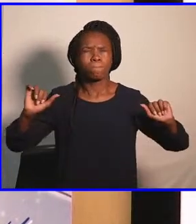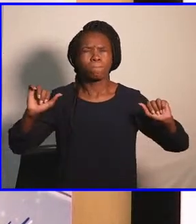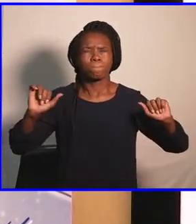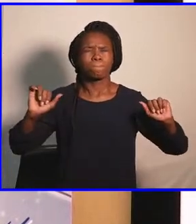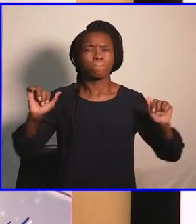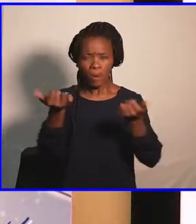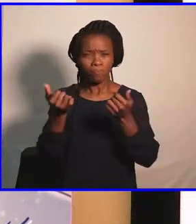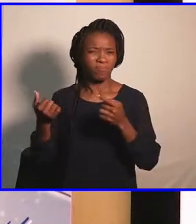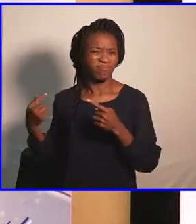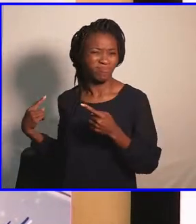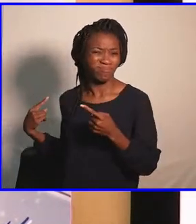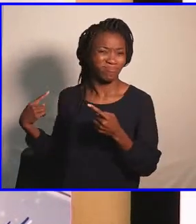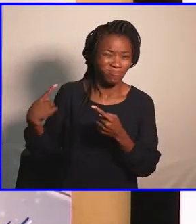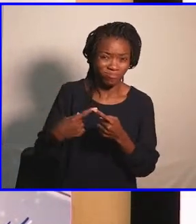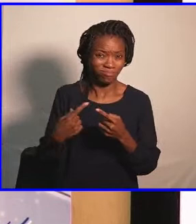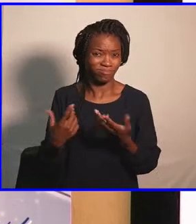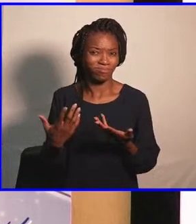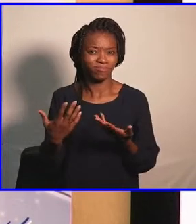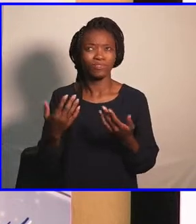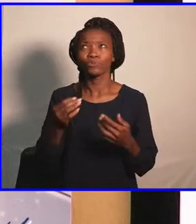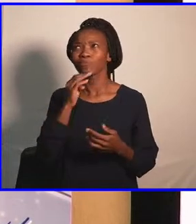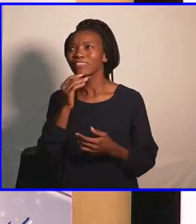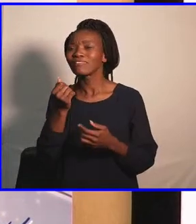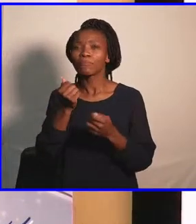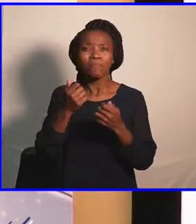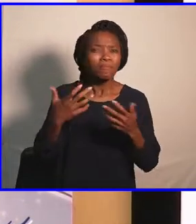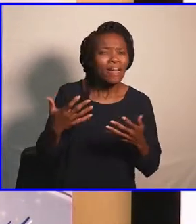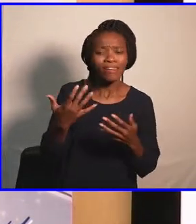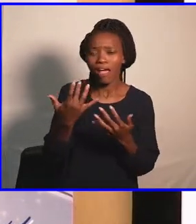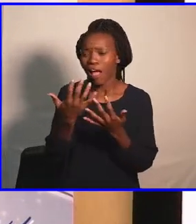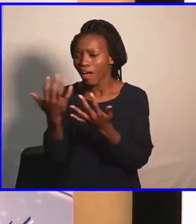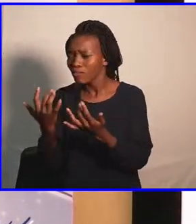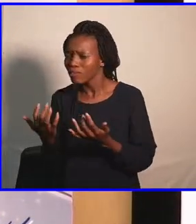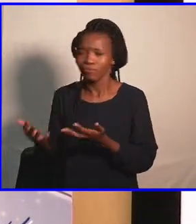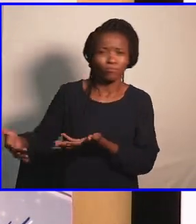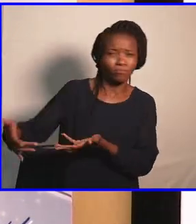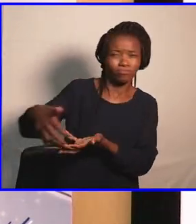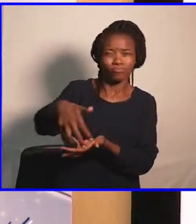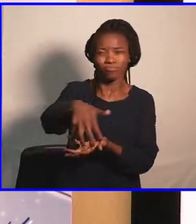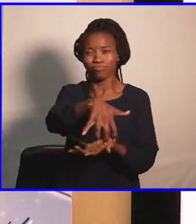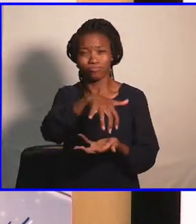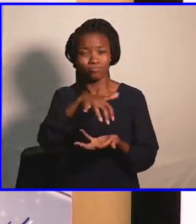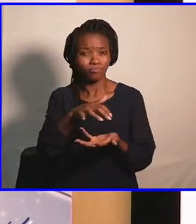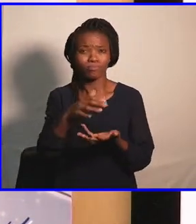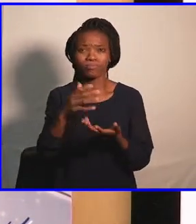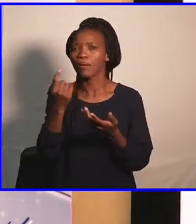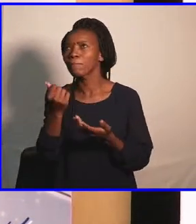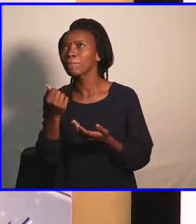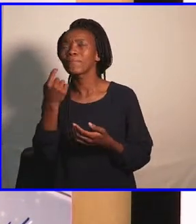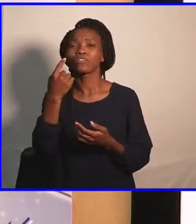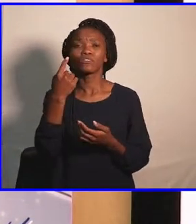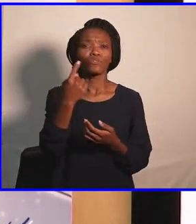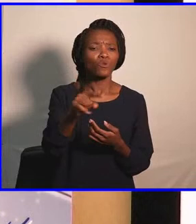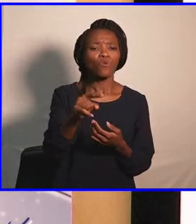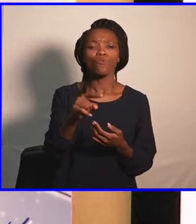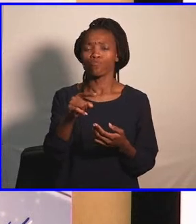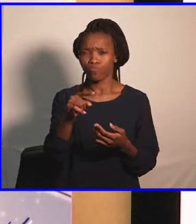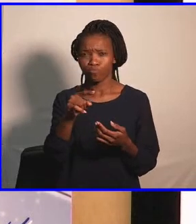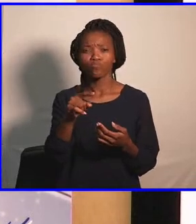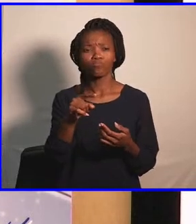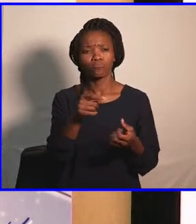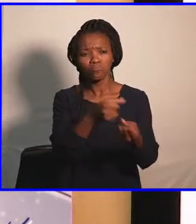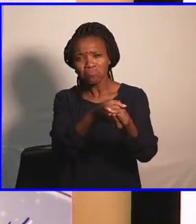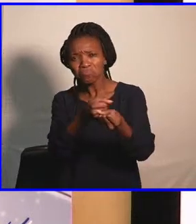in terms of the amount of monies that you've collected, monies that have been put to good